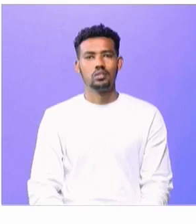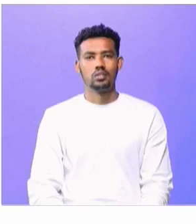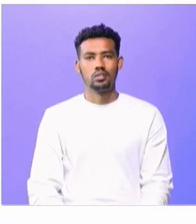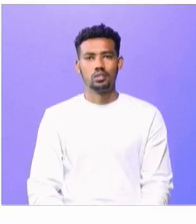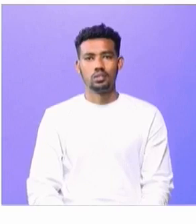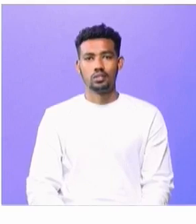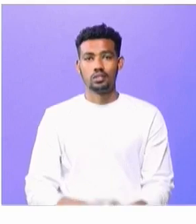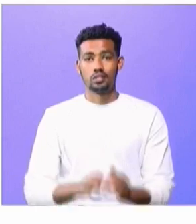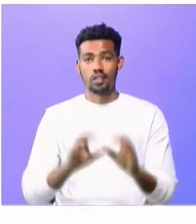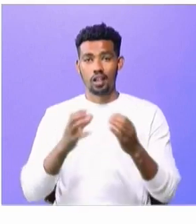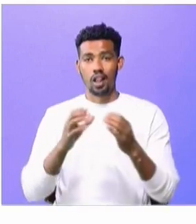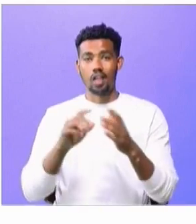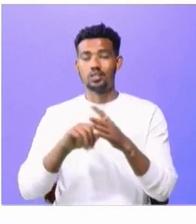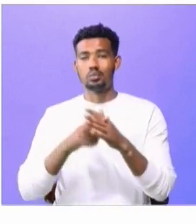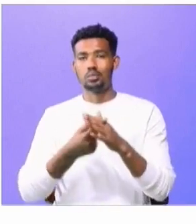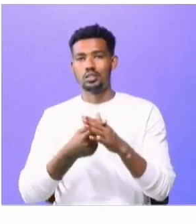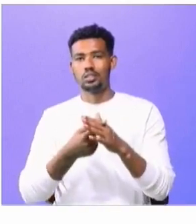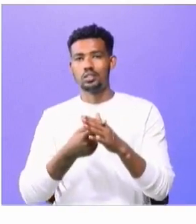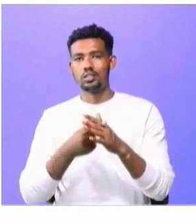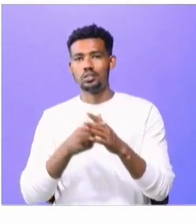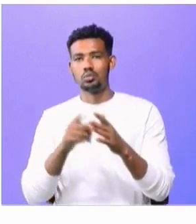blank July.